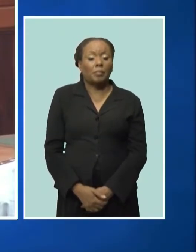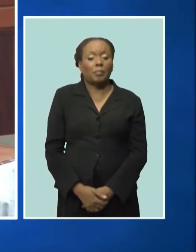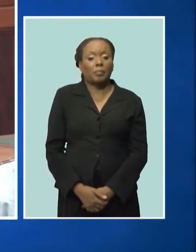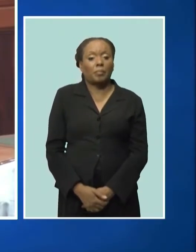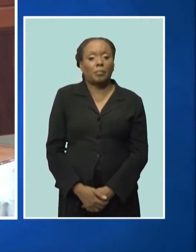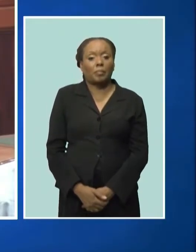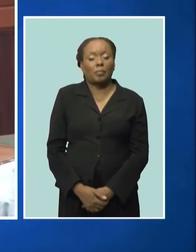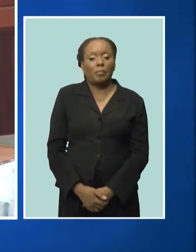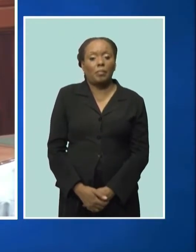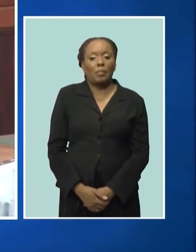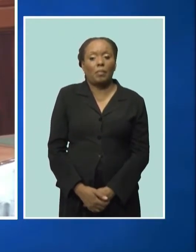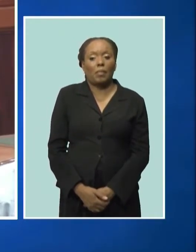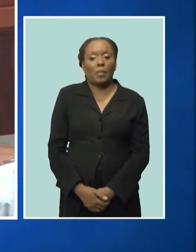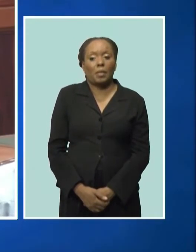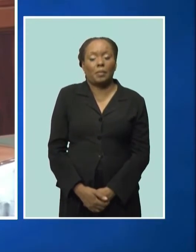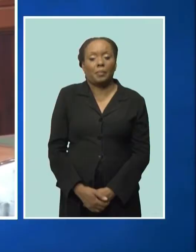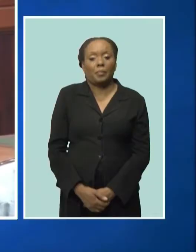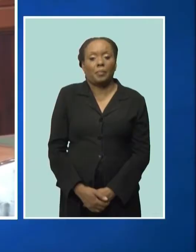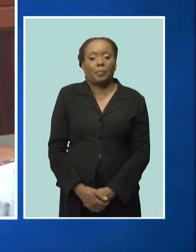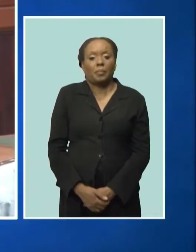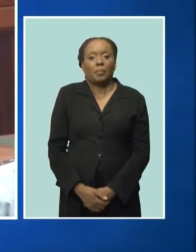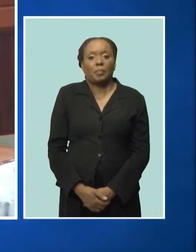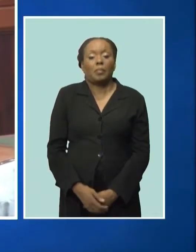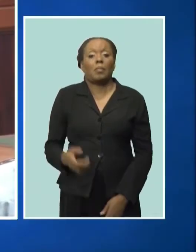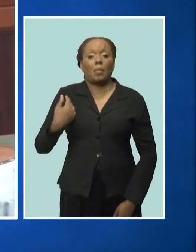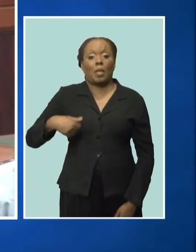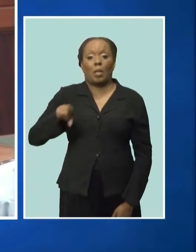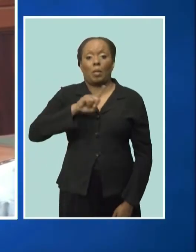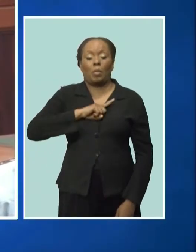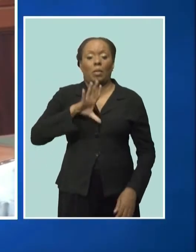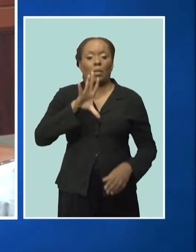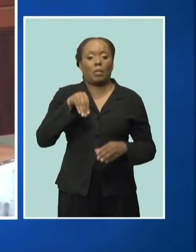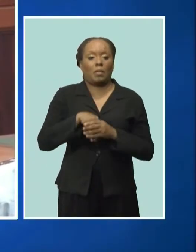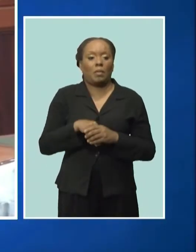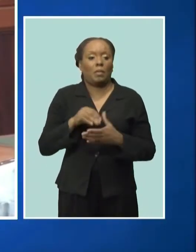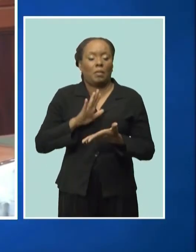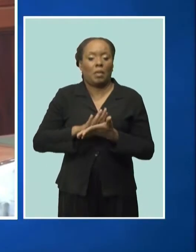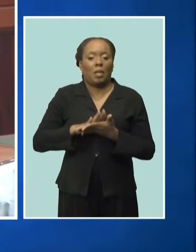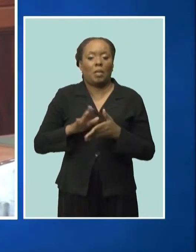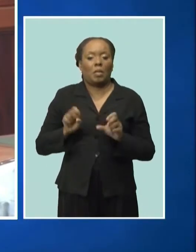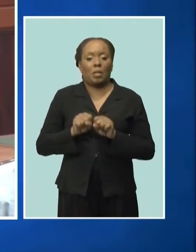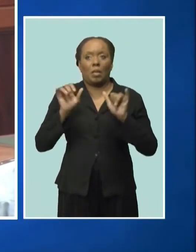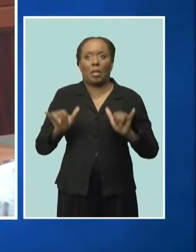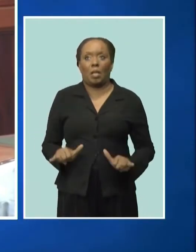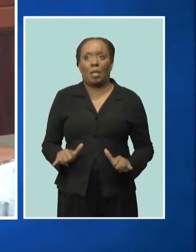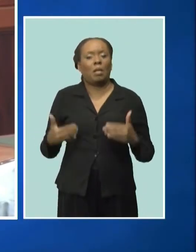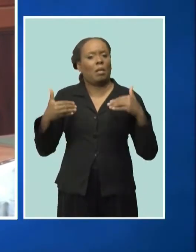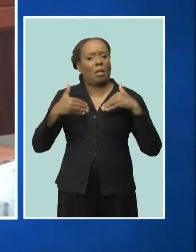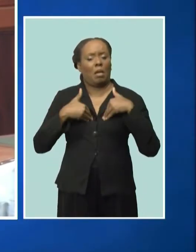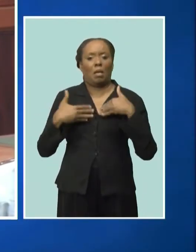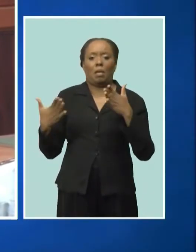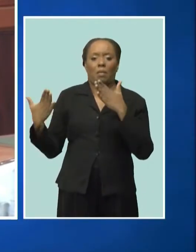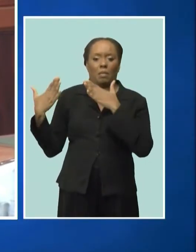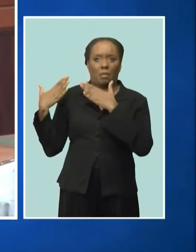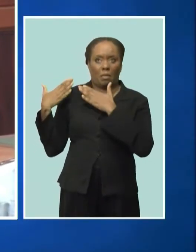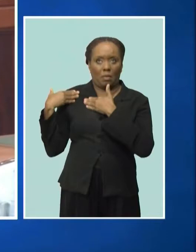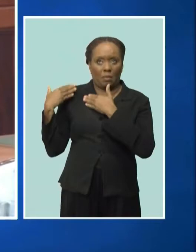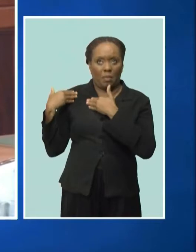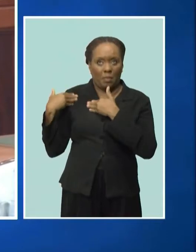Sir, we within the school system have a